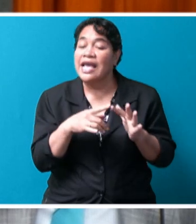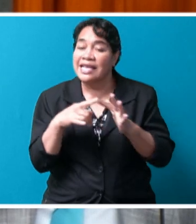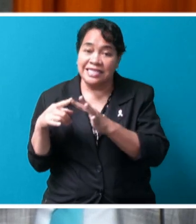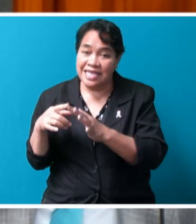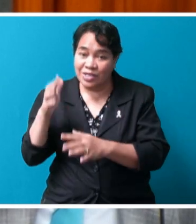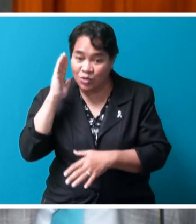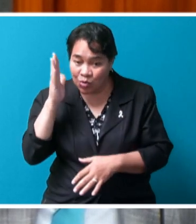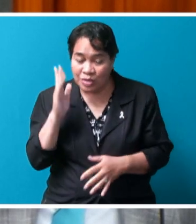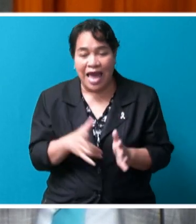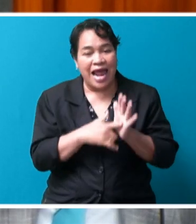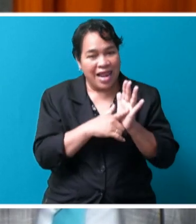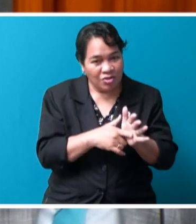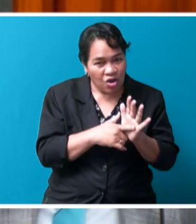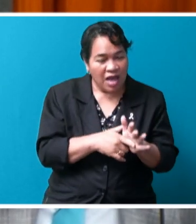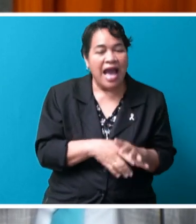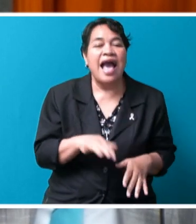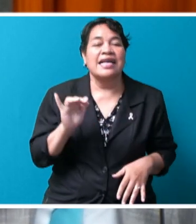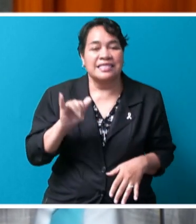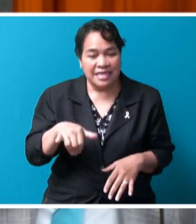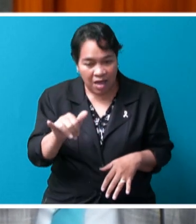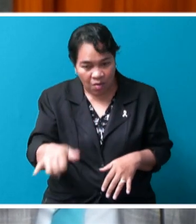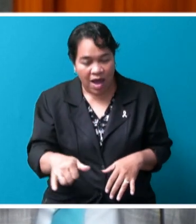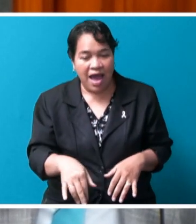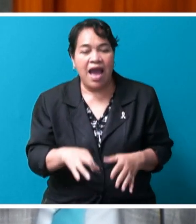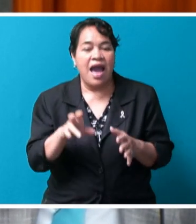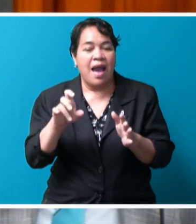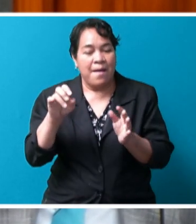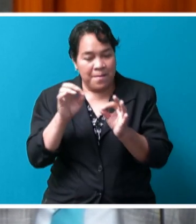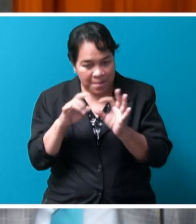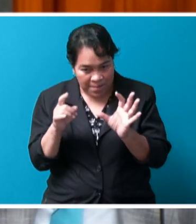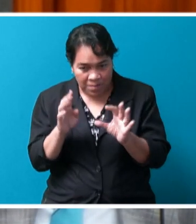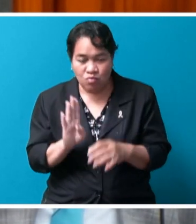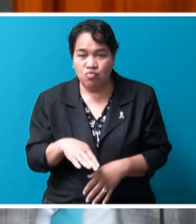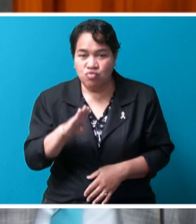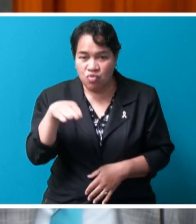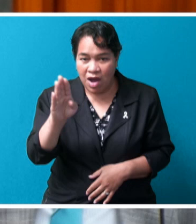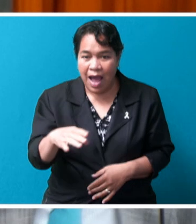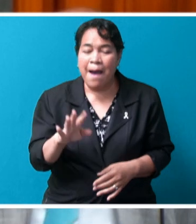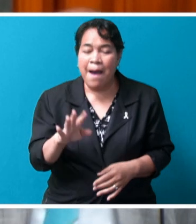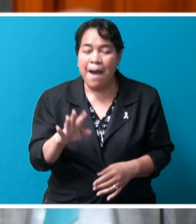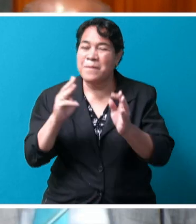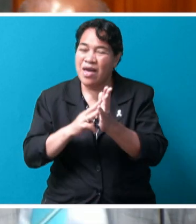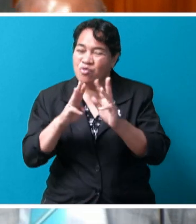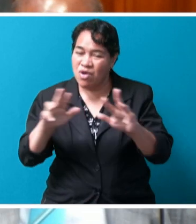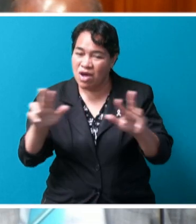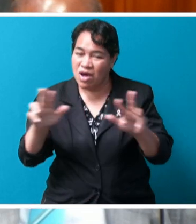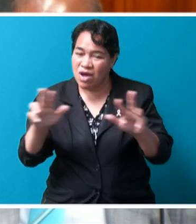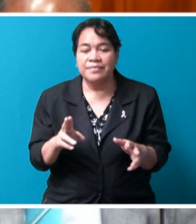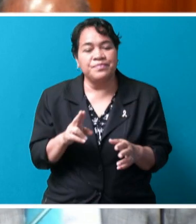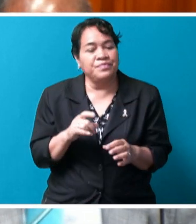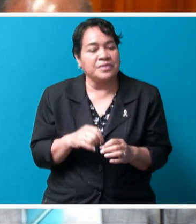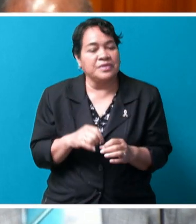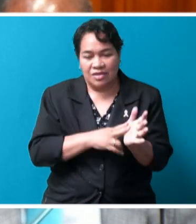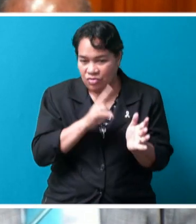for Otoka, Sawa, Bamaduata, Buamaduata, Nandronga, Navosa, Nosori, and